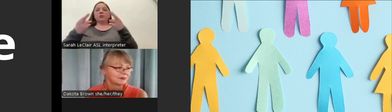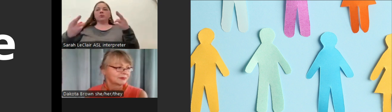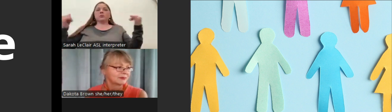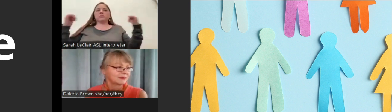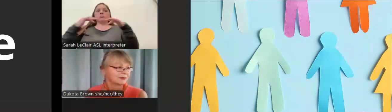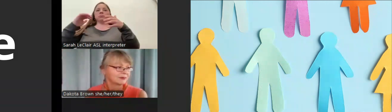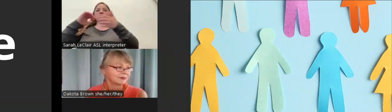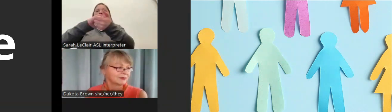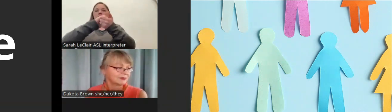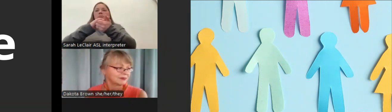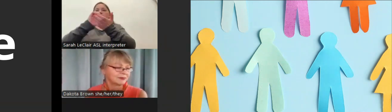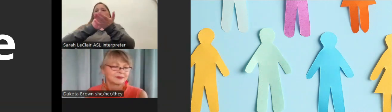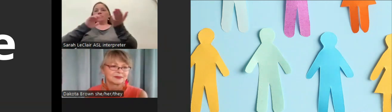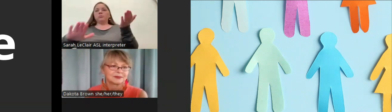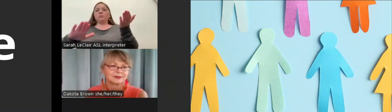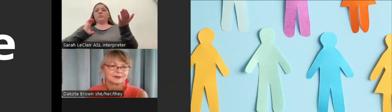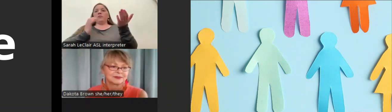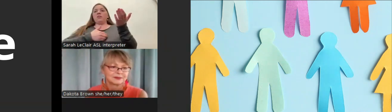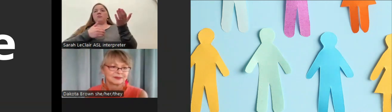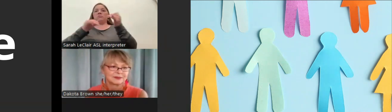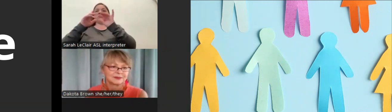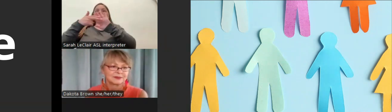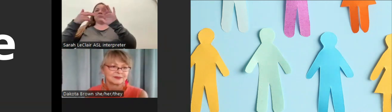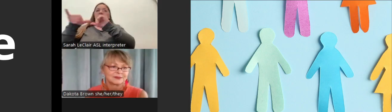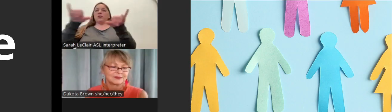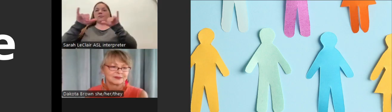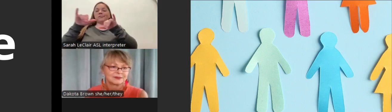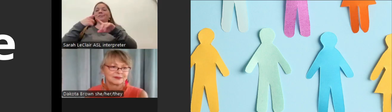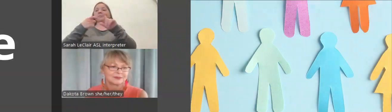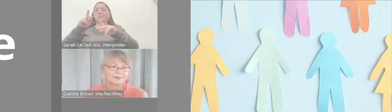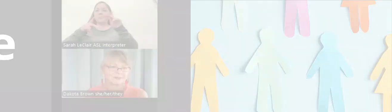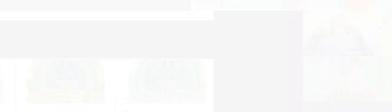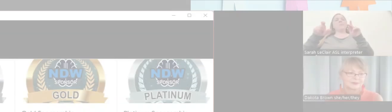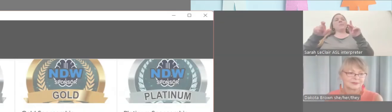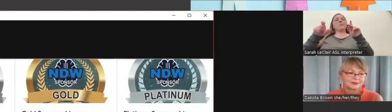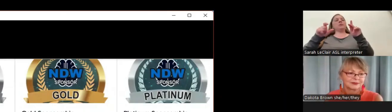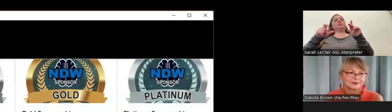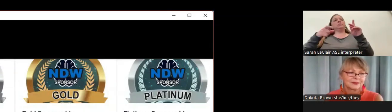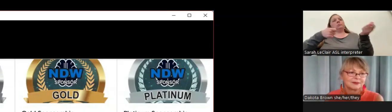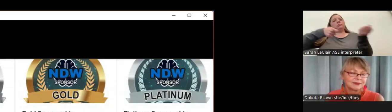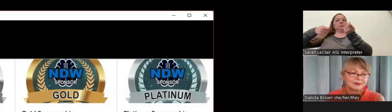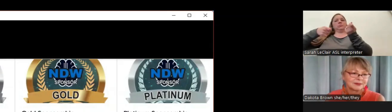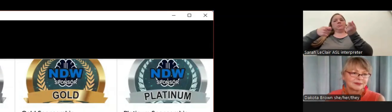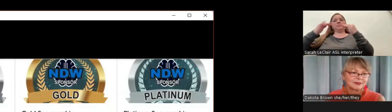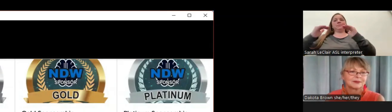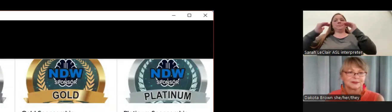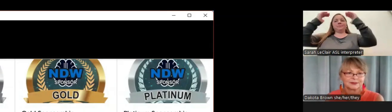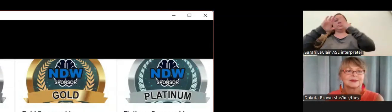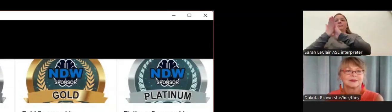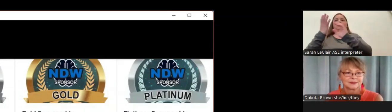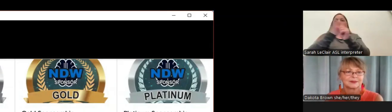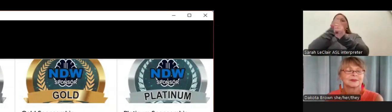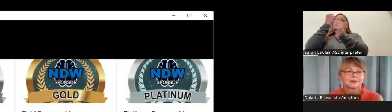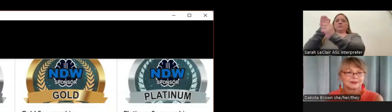start removing the stigma off of people here in the community and start taking things to the next level. Create a win-win situation